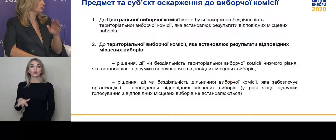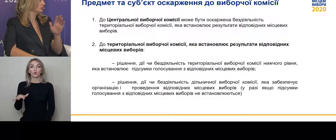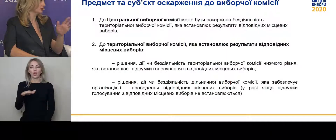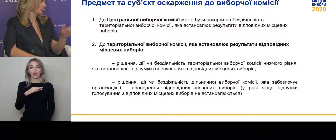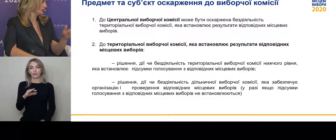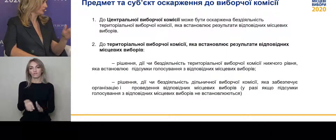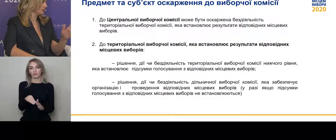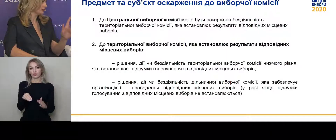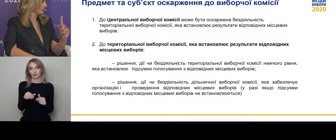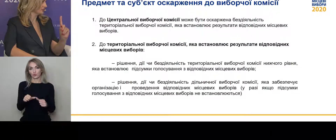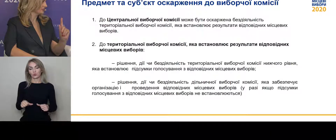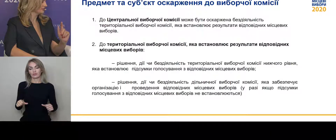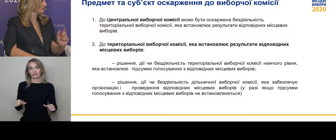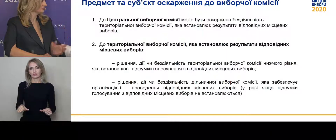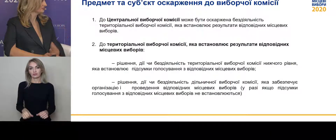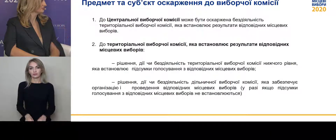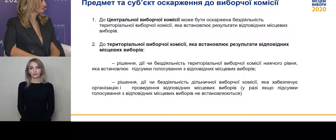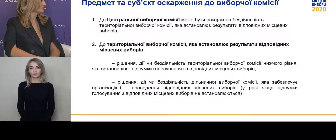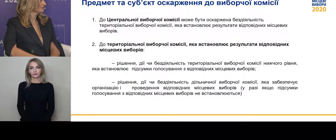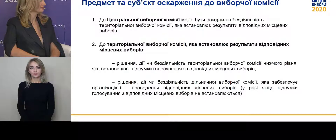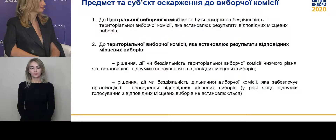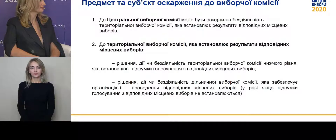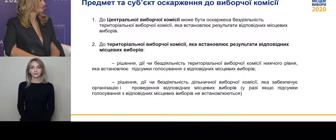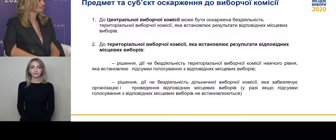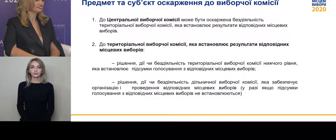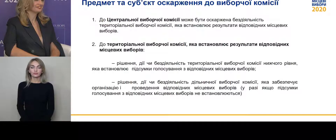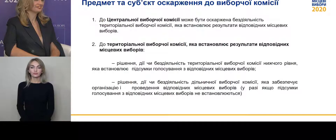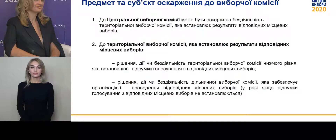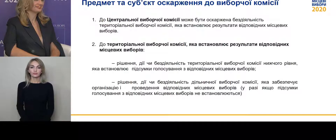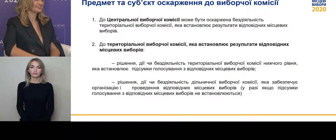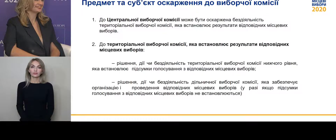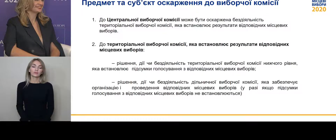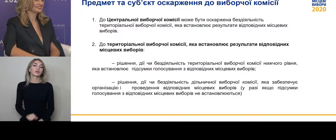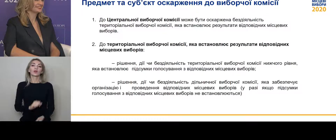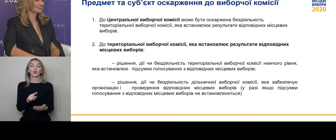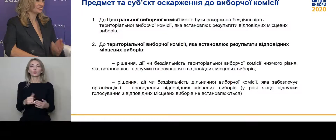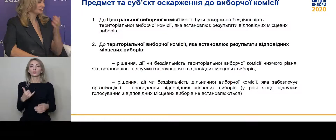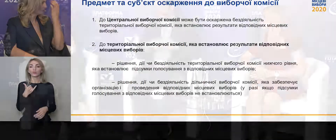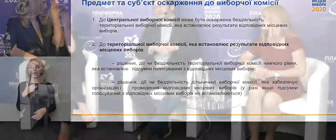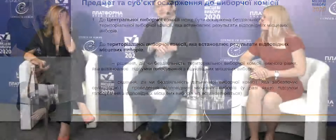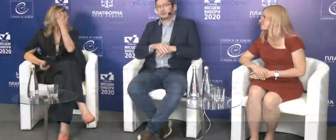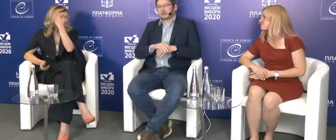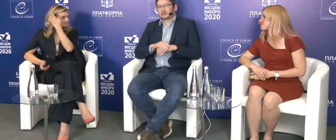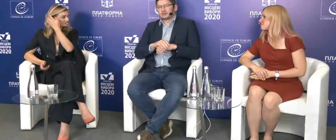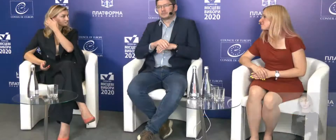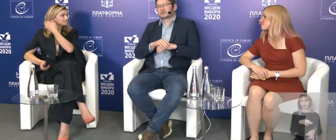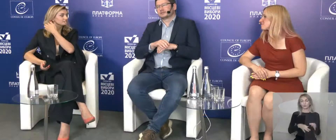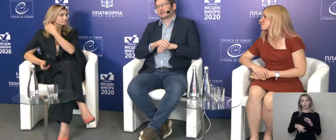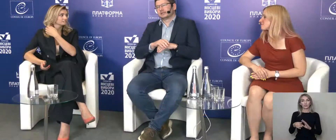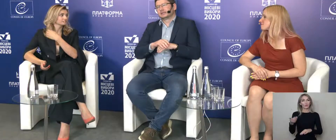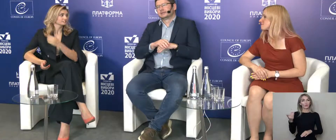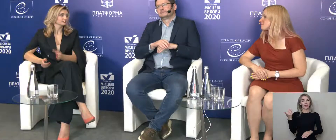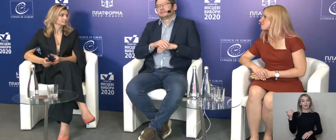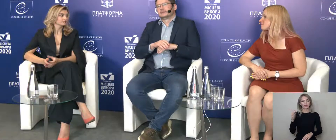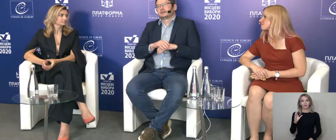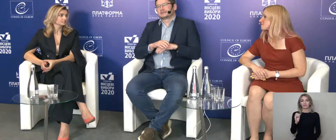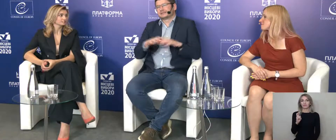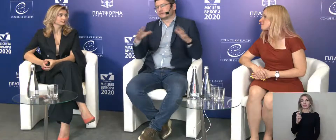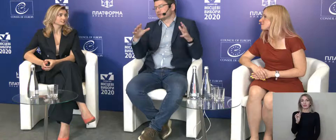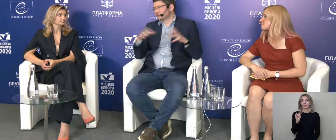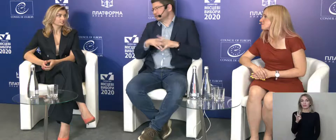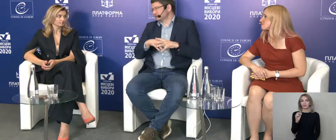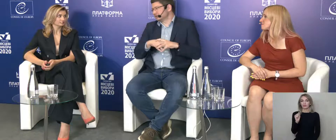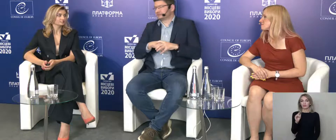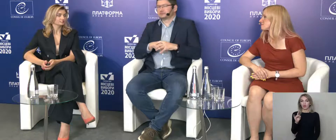it is respective TEC that can handle respective complaints. Well, the previous webinars